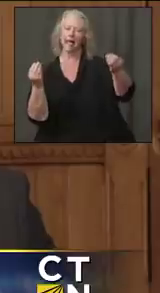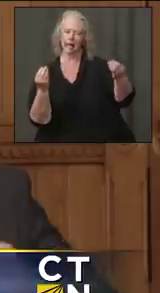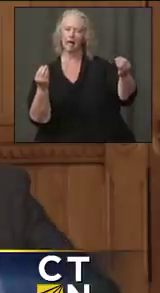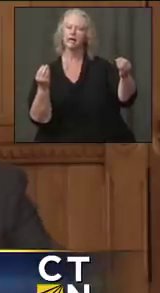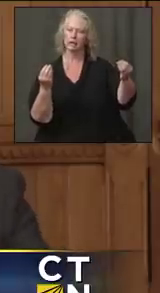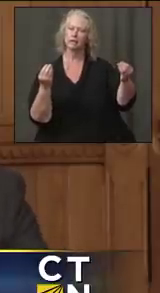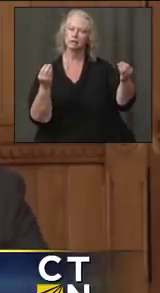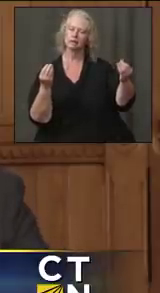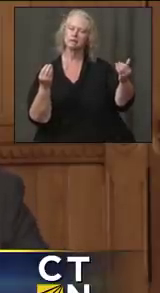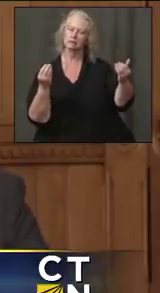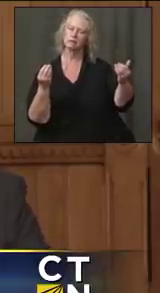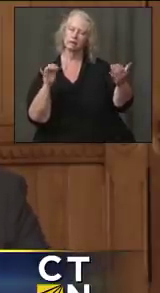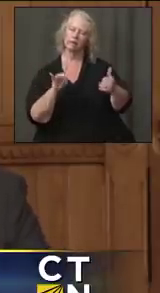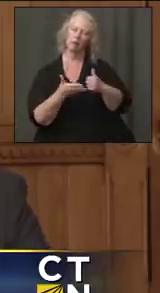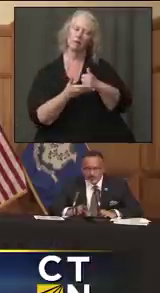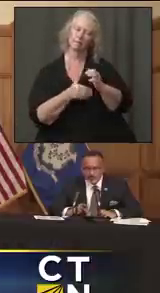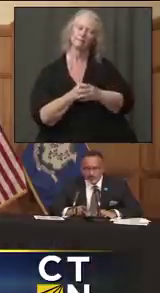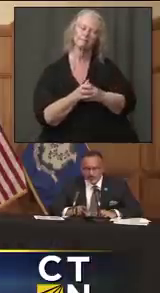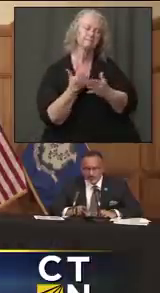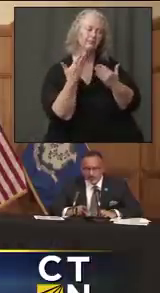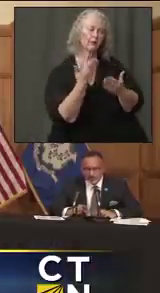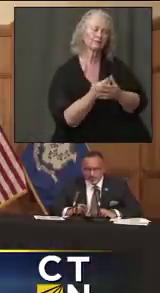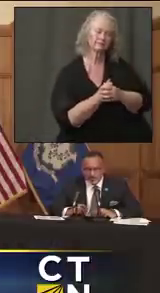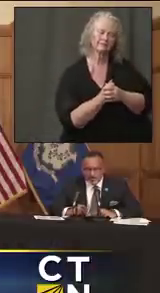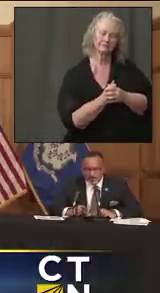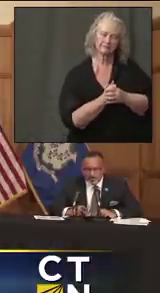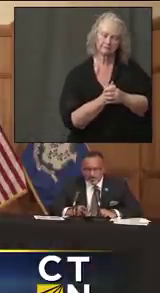as well. Thank you.